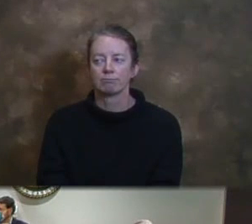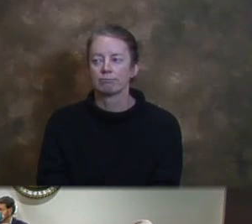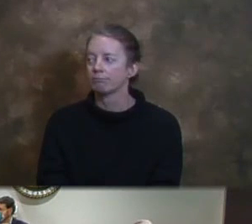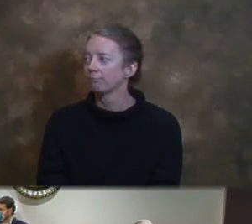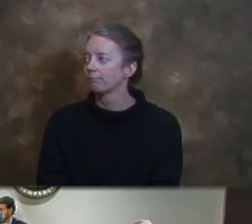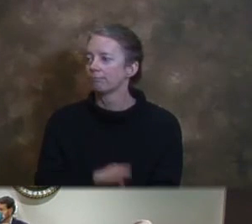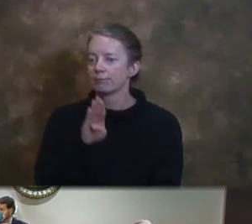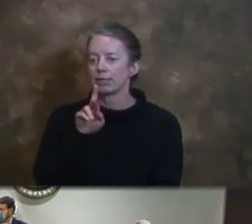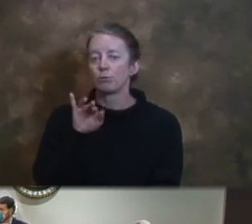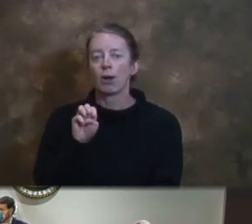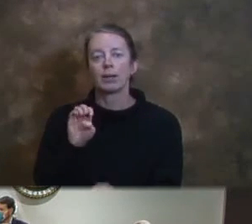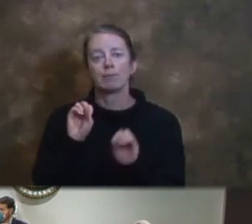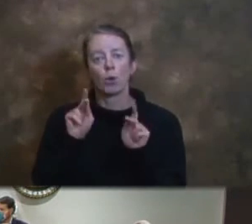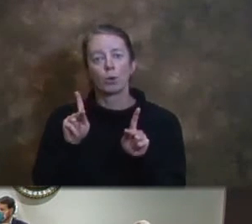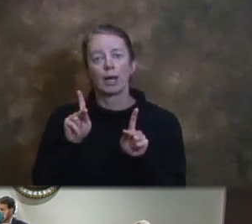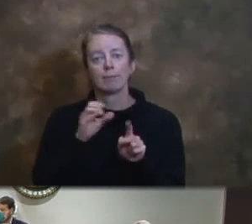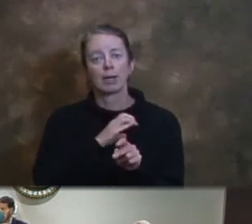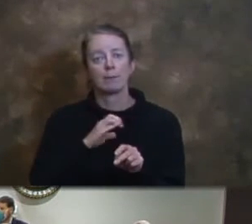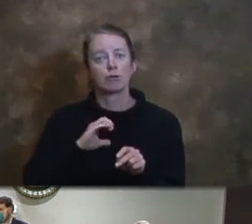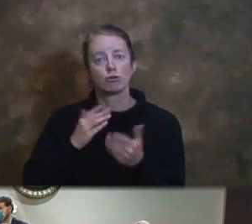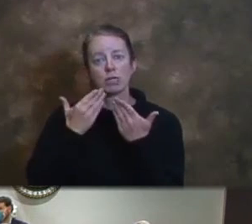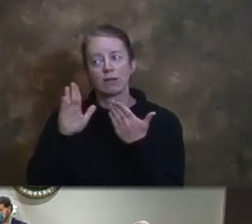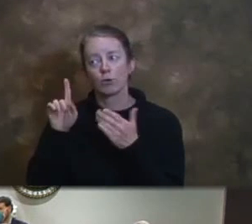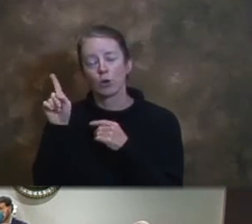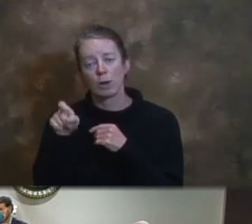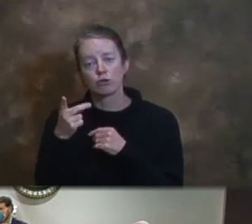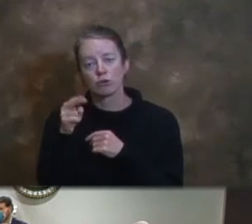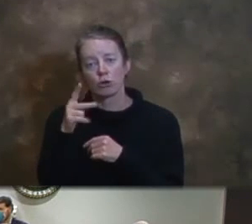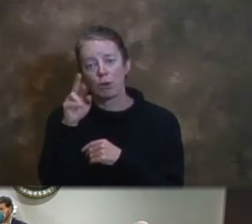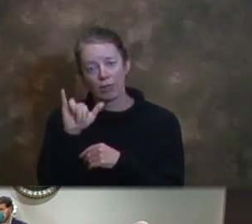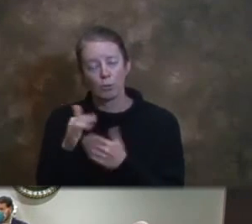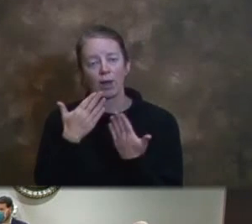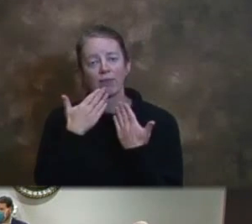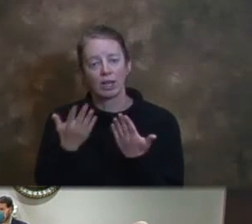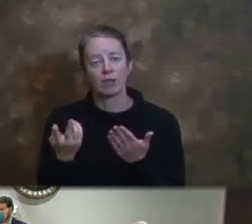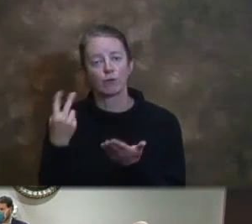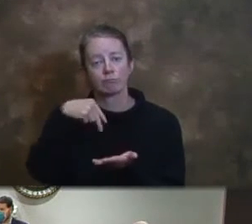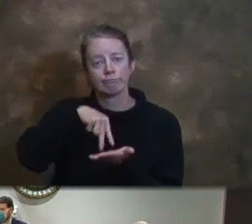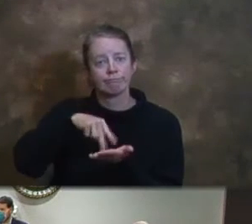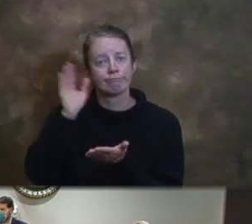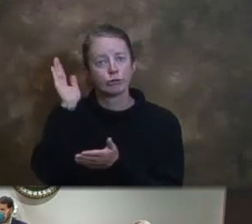All right, commissioners, thank you for your questions. Dr. Hathaway, thank you. Thank for you. joining us Appreciate it. This evening,